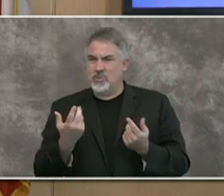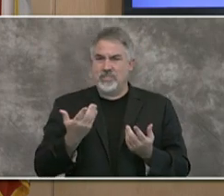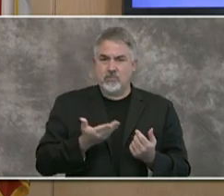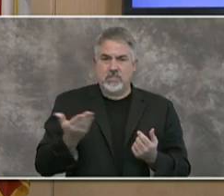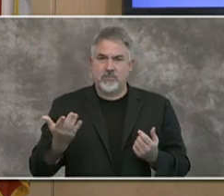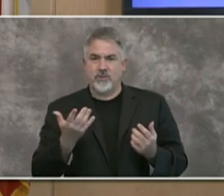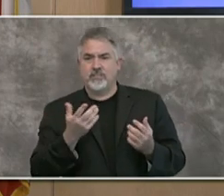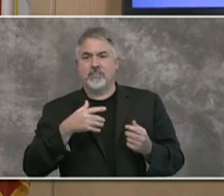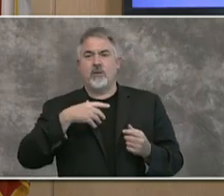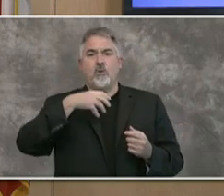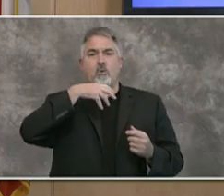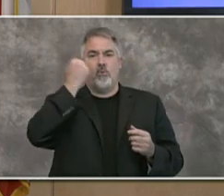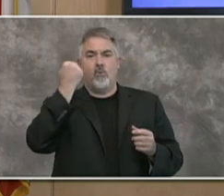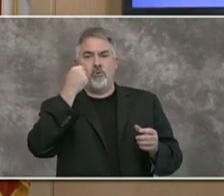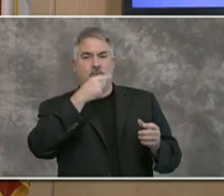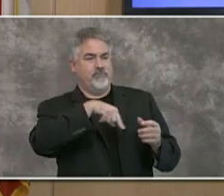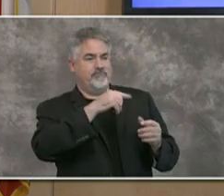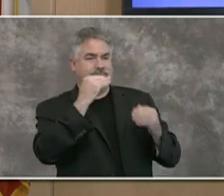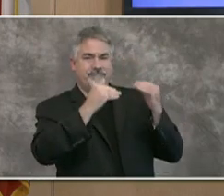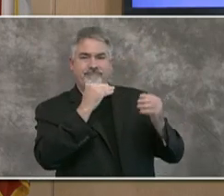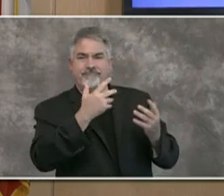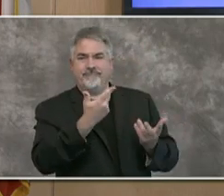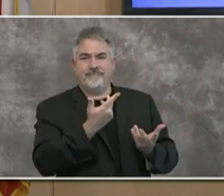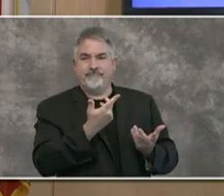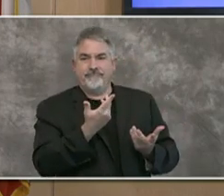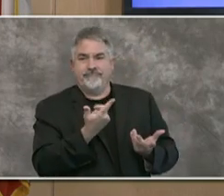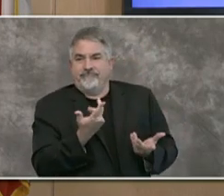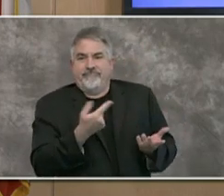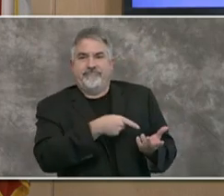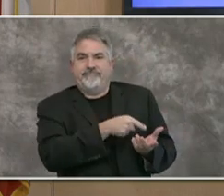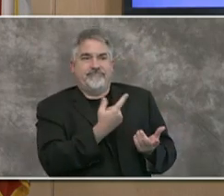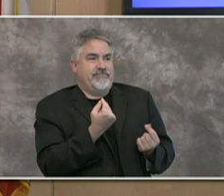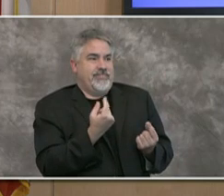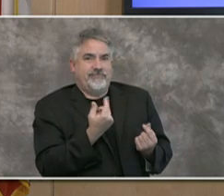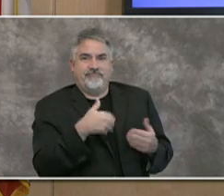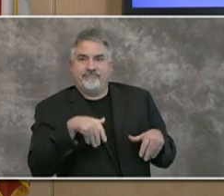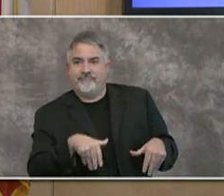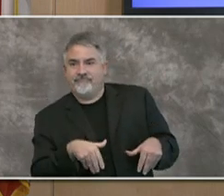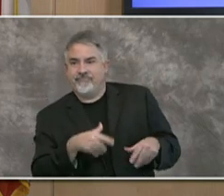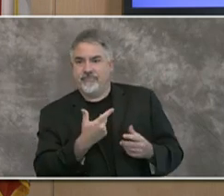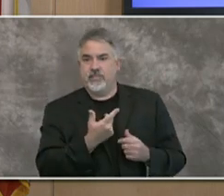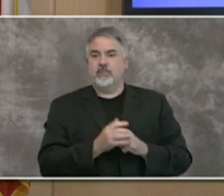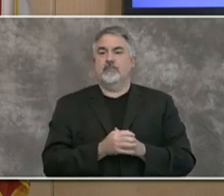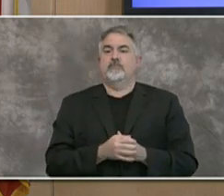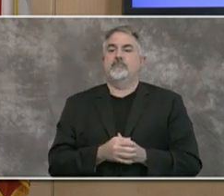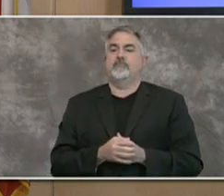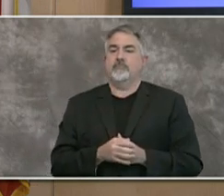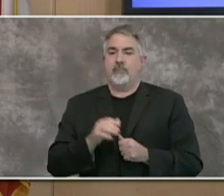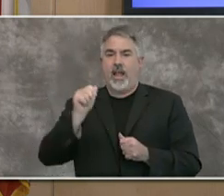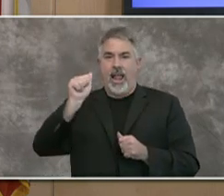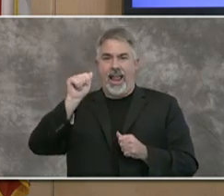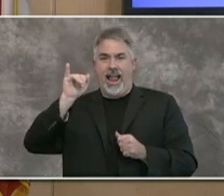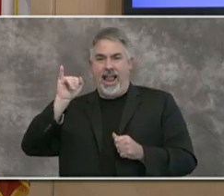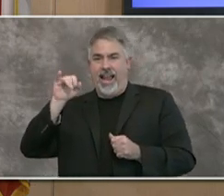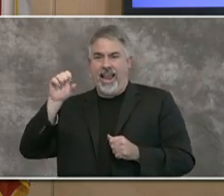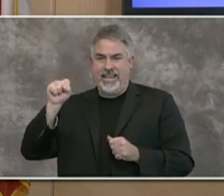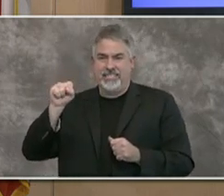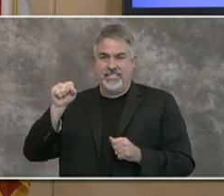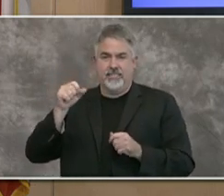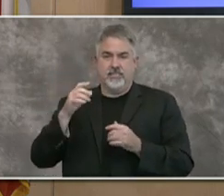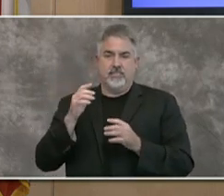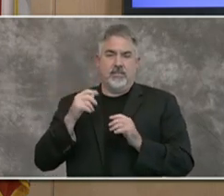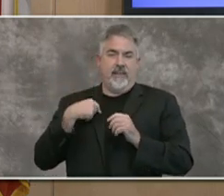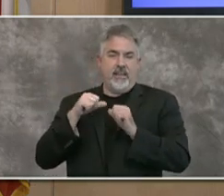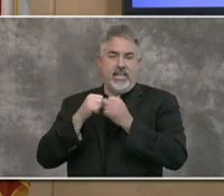adult population. The county's Aging and Independent Services Office, or AIS, has always been there to